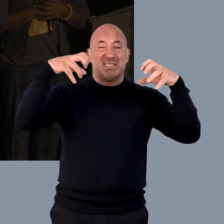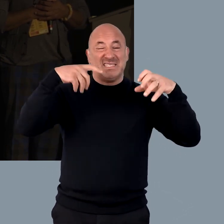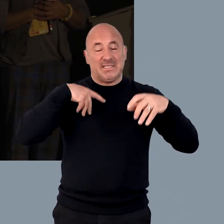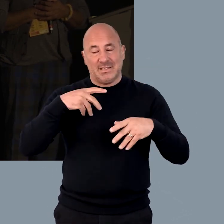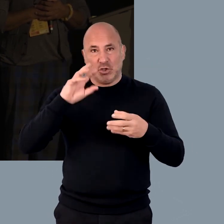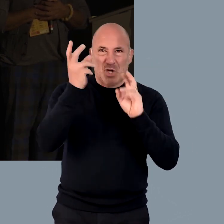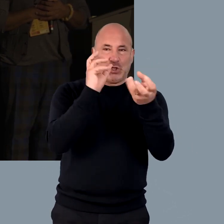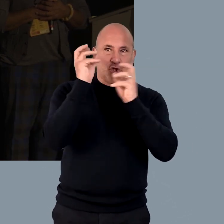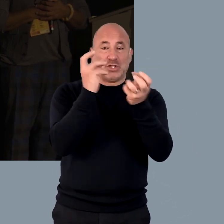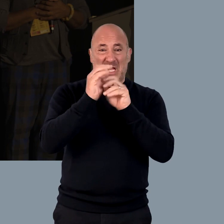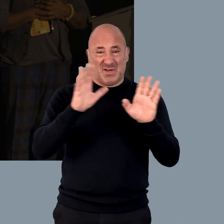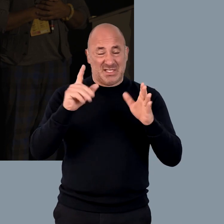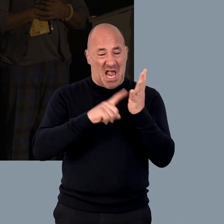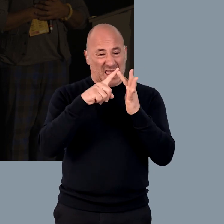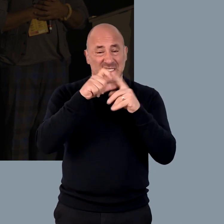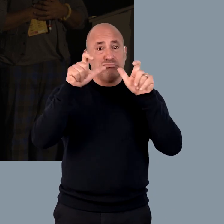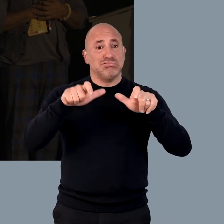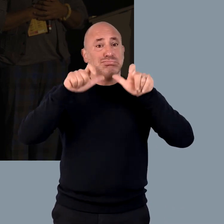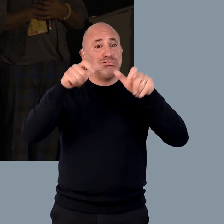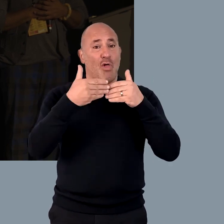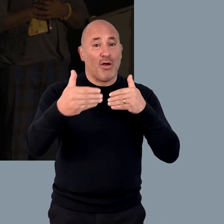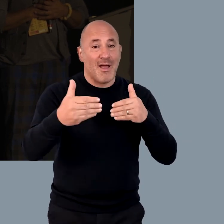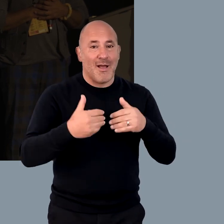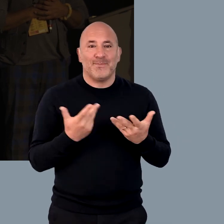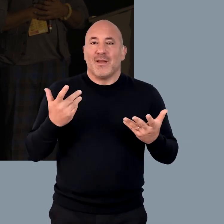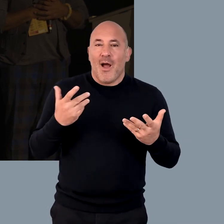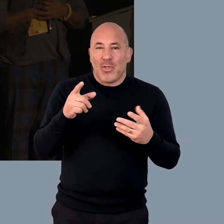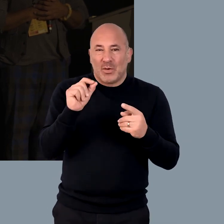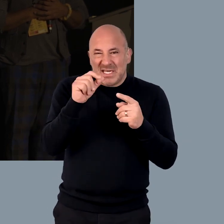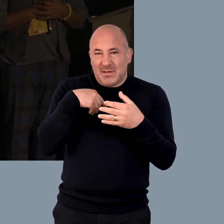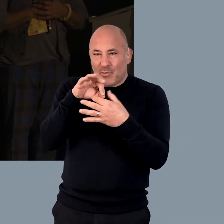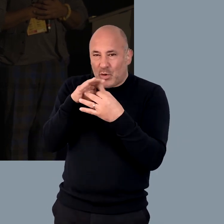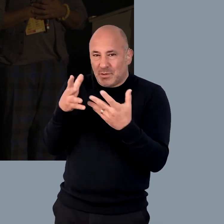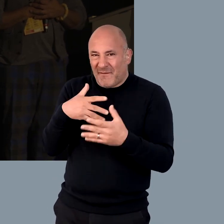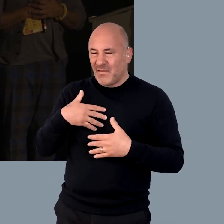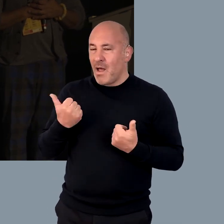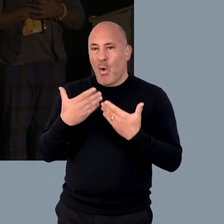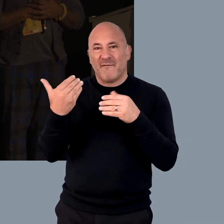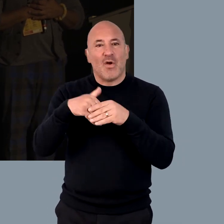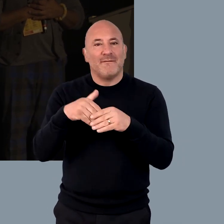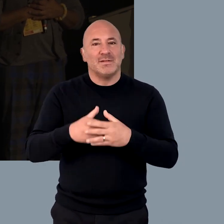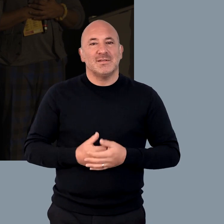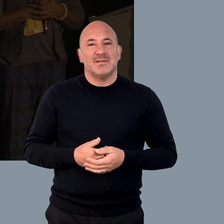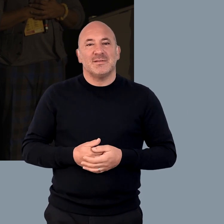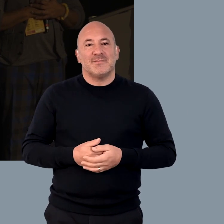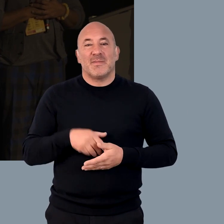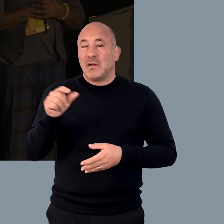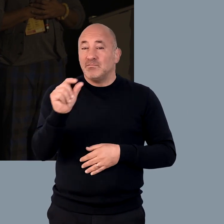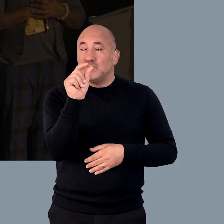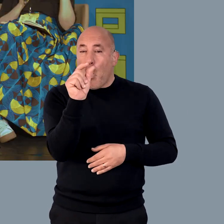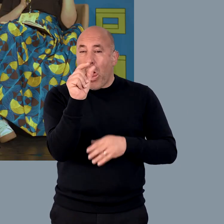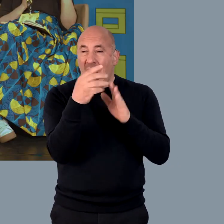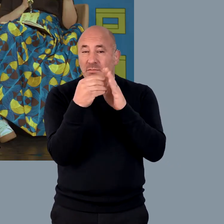it was actually a better outcome in terms of maintaining said lights because they went up and down ladders so much. And, it was all those kind of